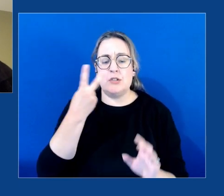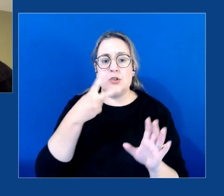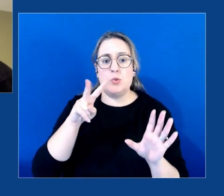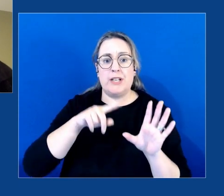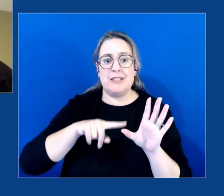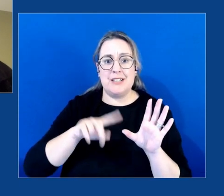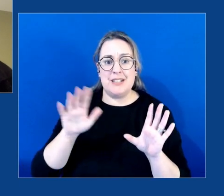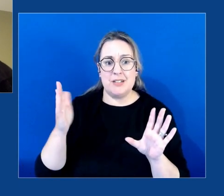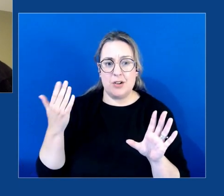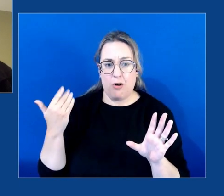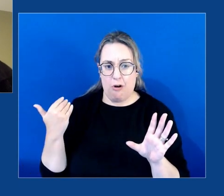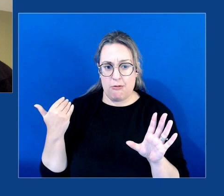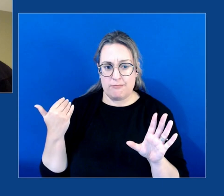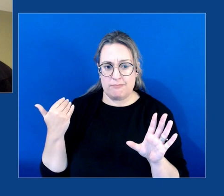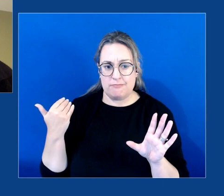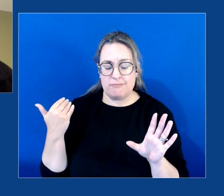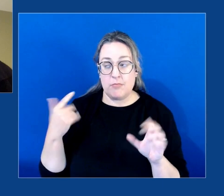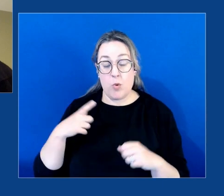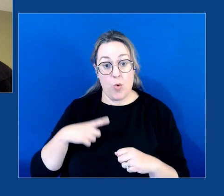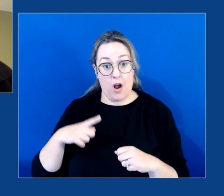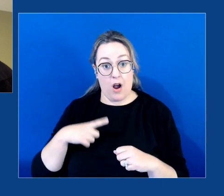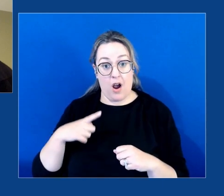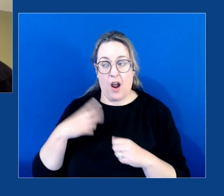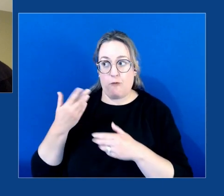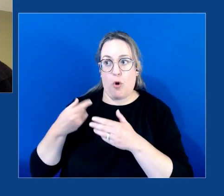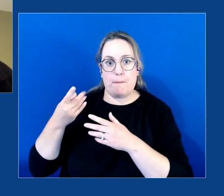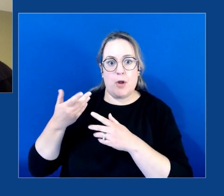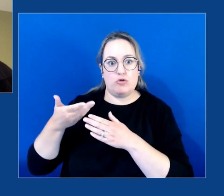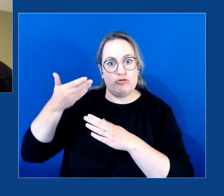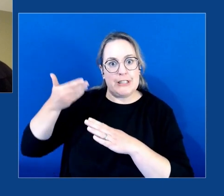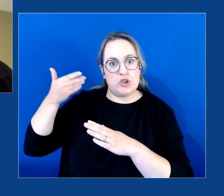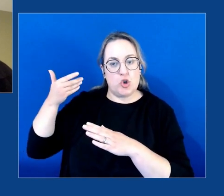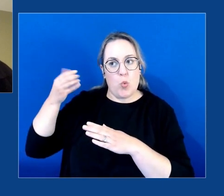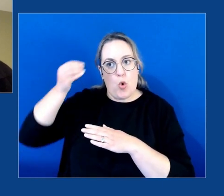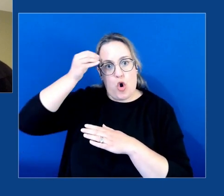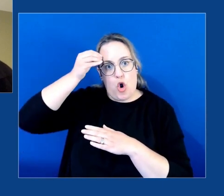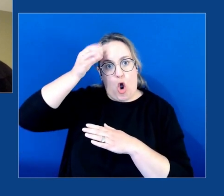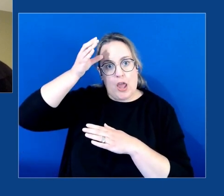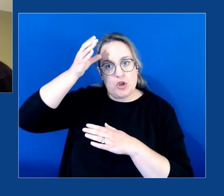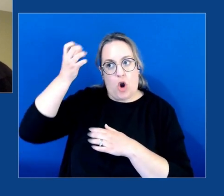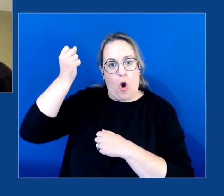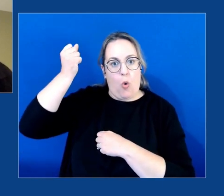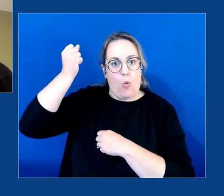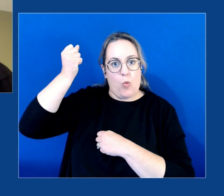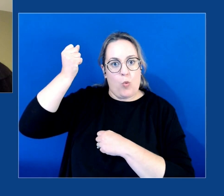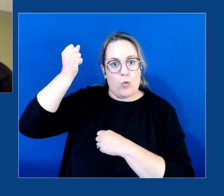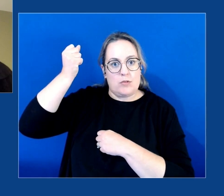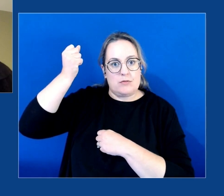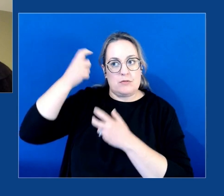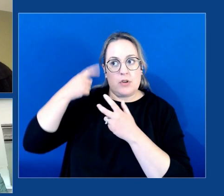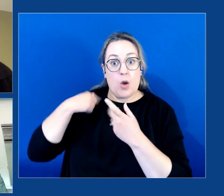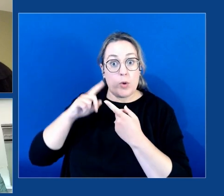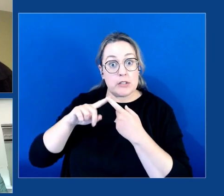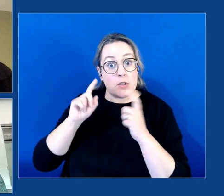from traditional knowledge bearers themselves. Are we still worried? And if we're not as worried as we were, then should